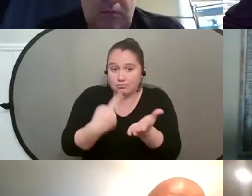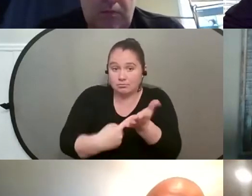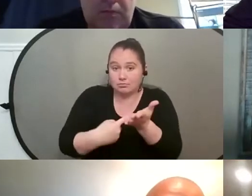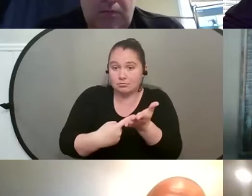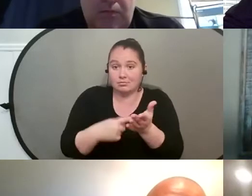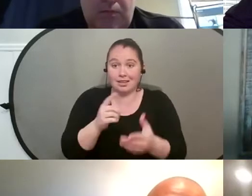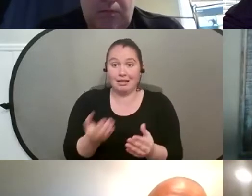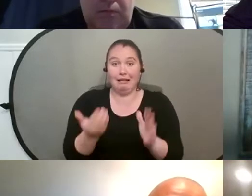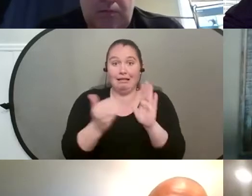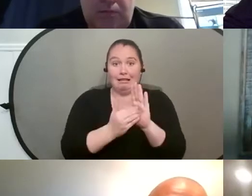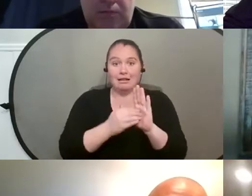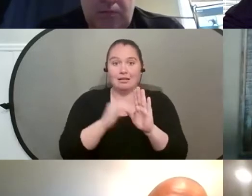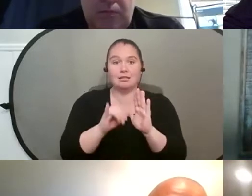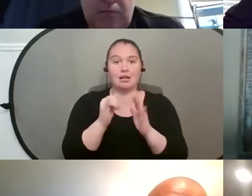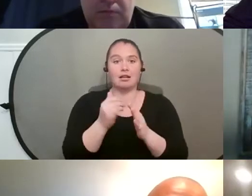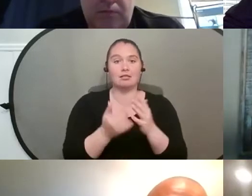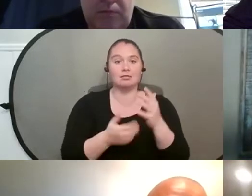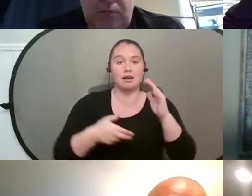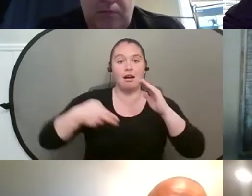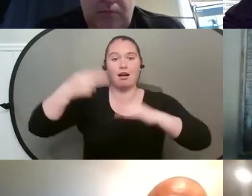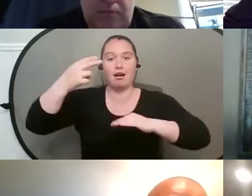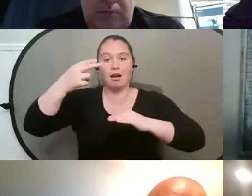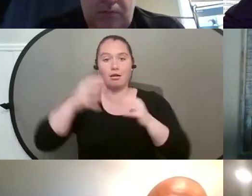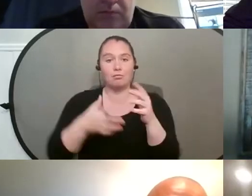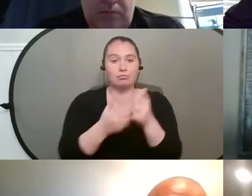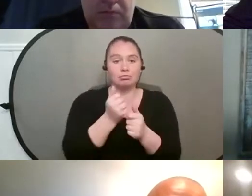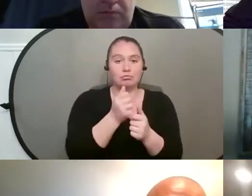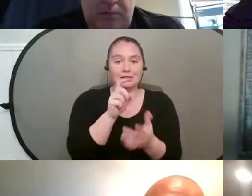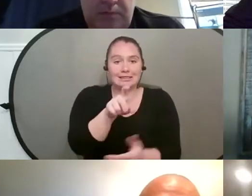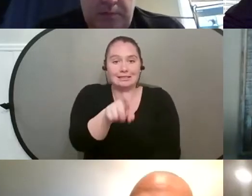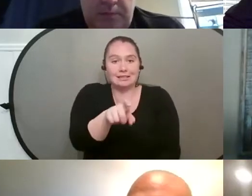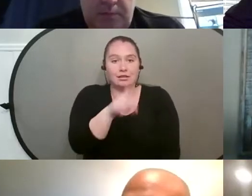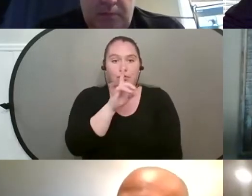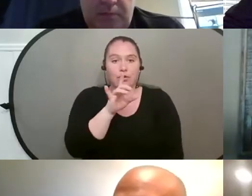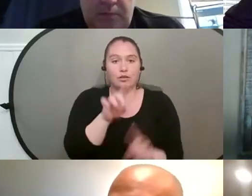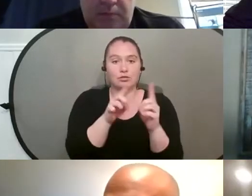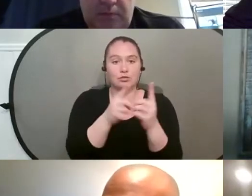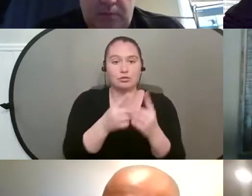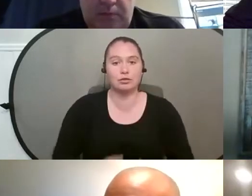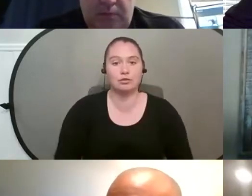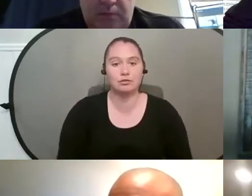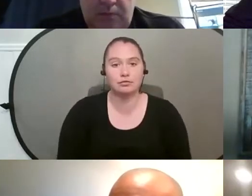of highest and best need, or highest and most need.